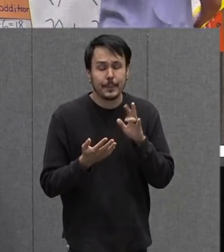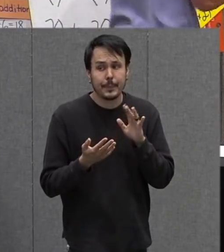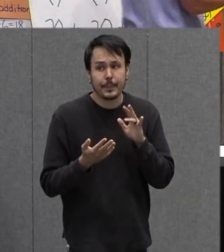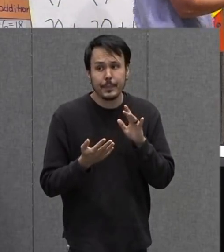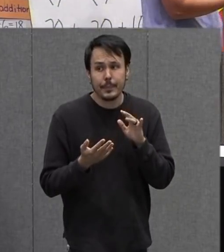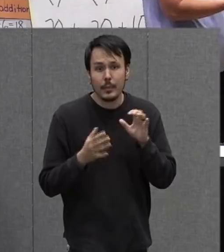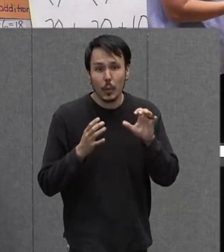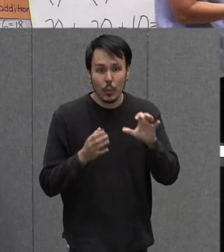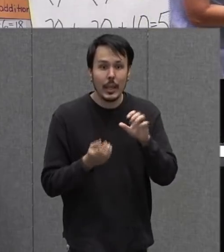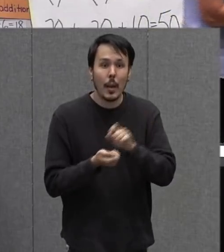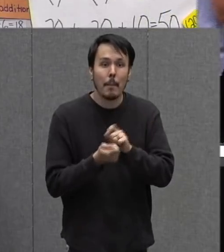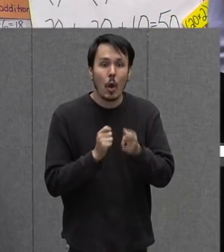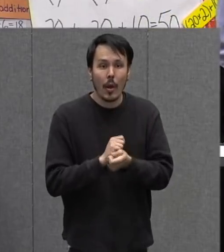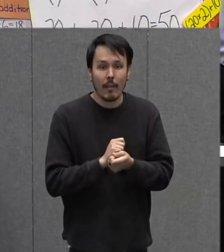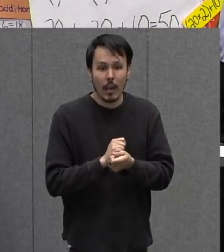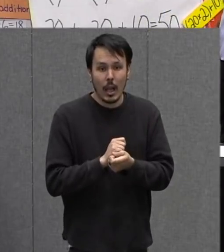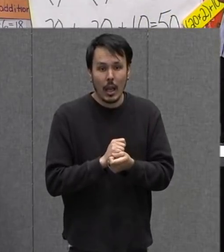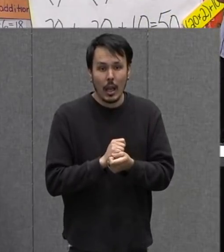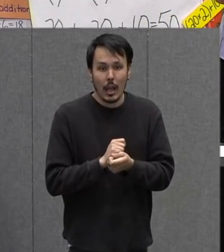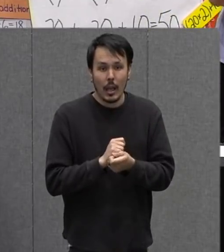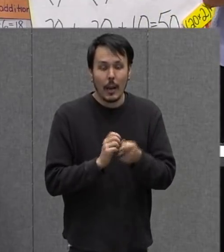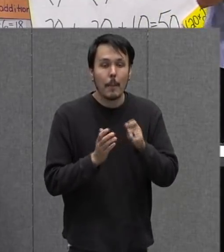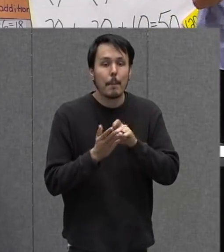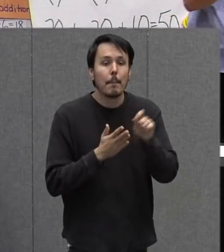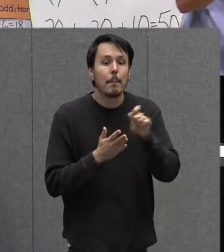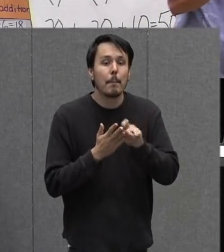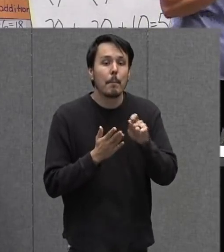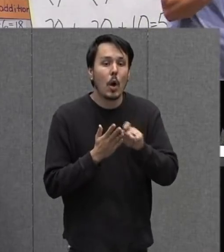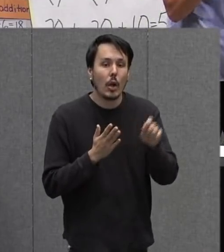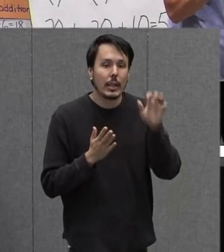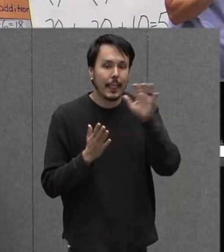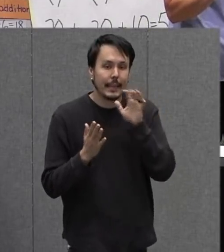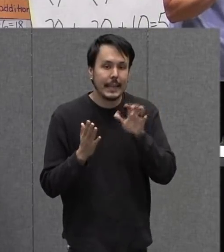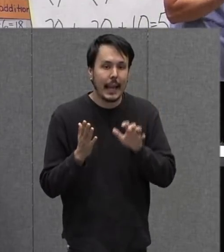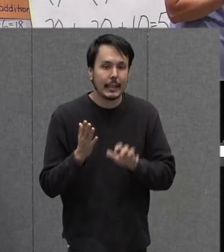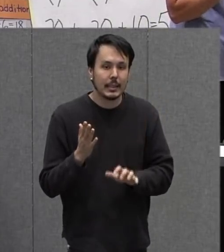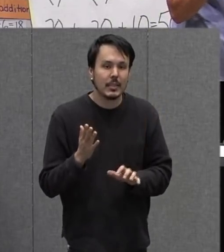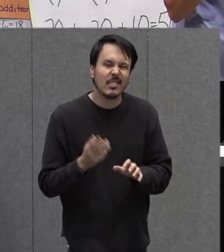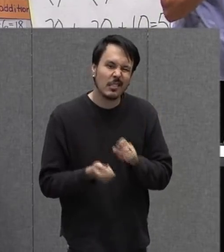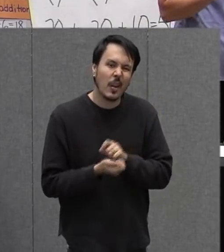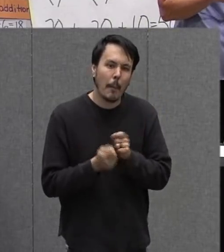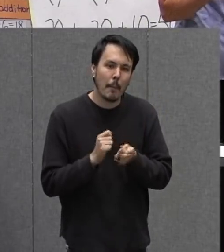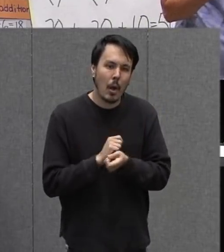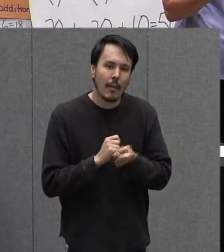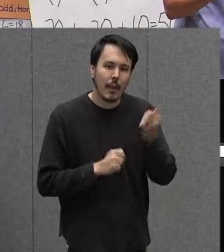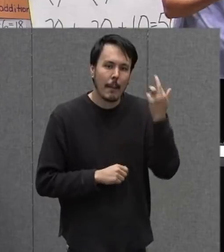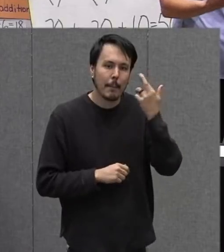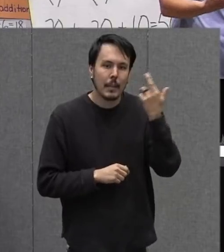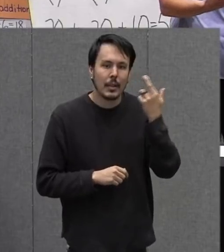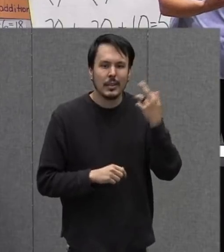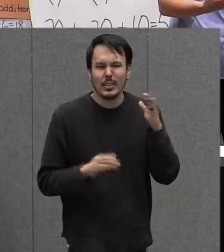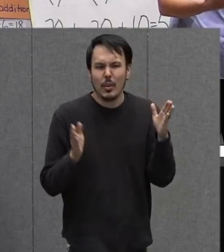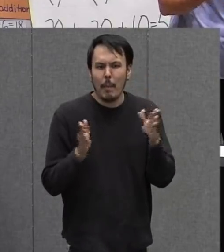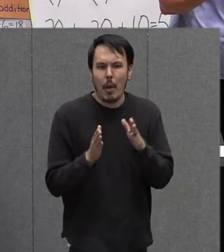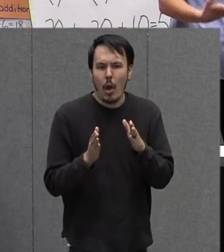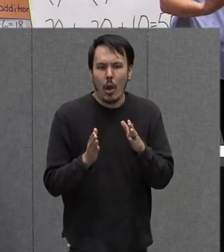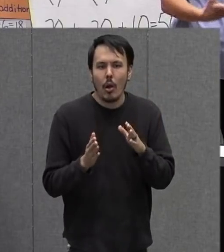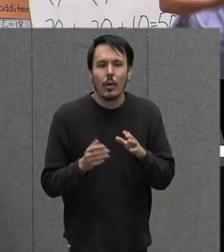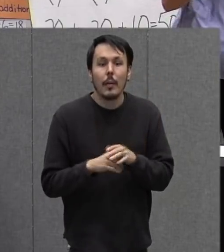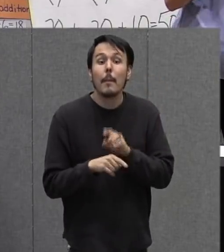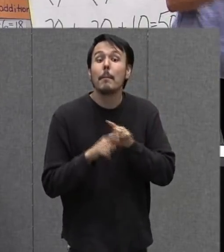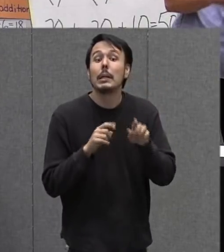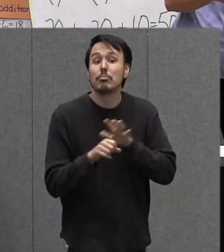did a modified marking the text for math. It's pretty modified because it's very small what we're doing, but it's